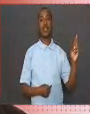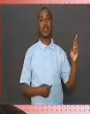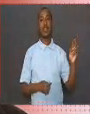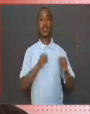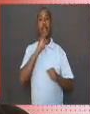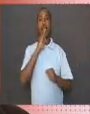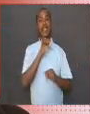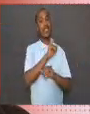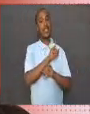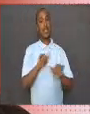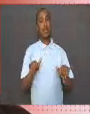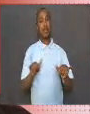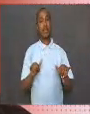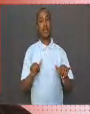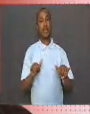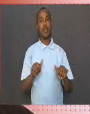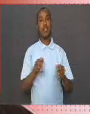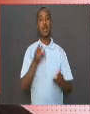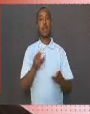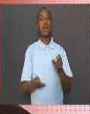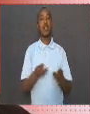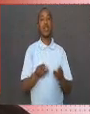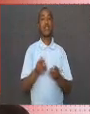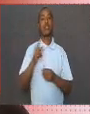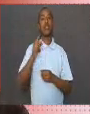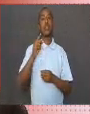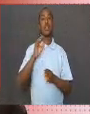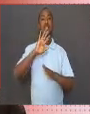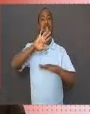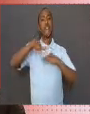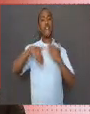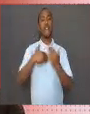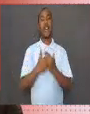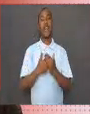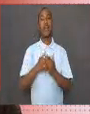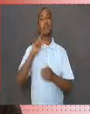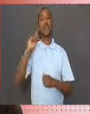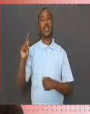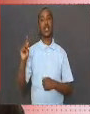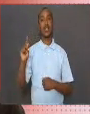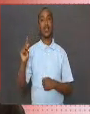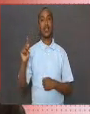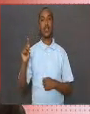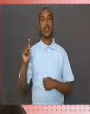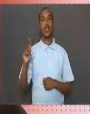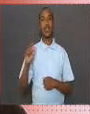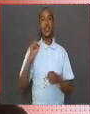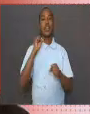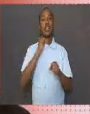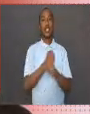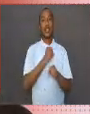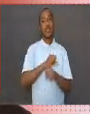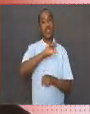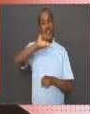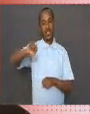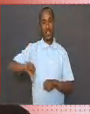reactants is the same as the mass of the final product, the